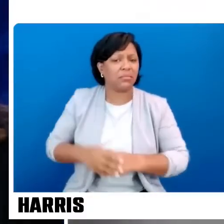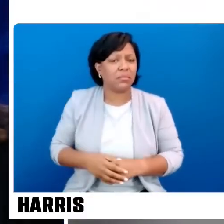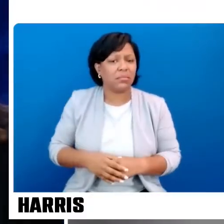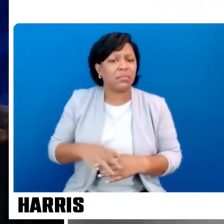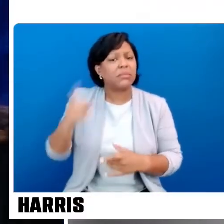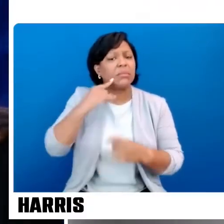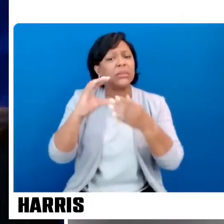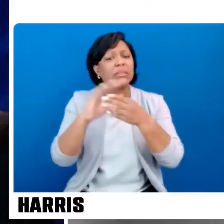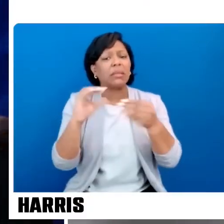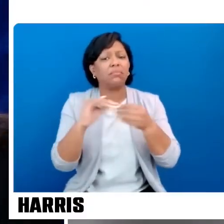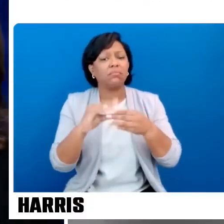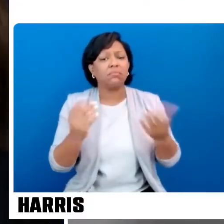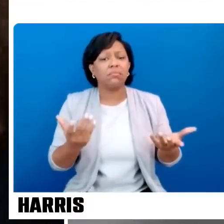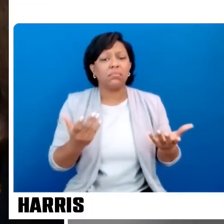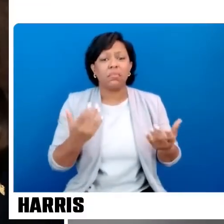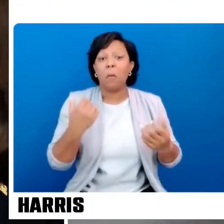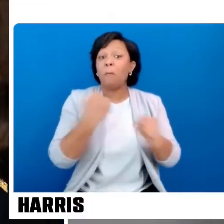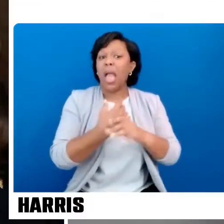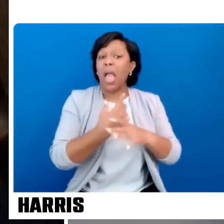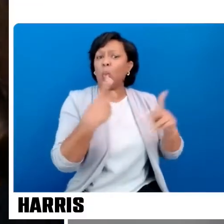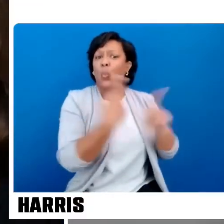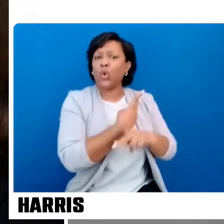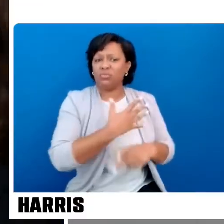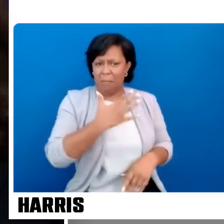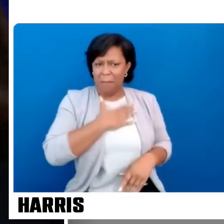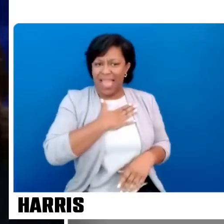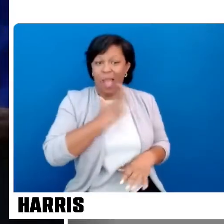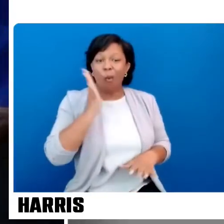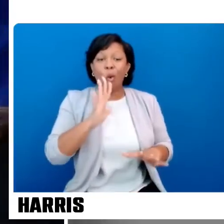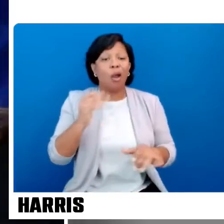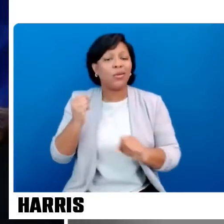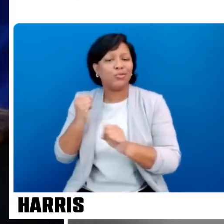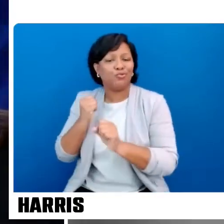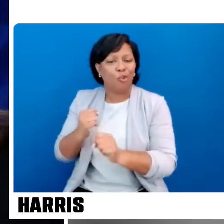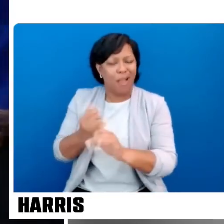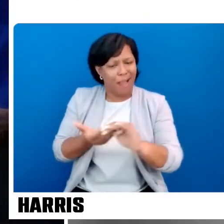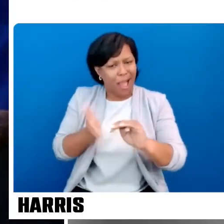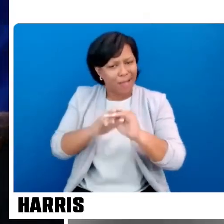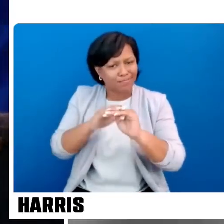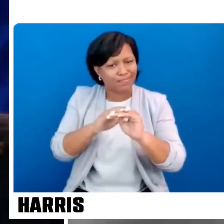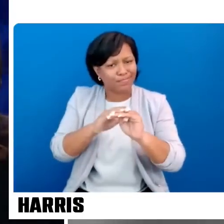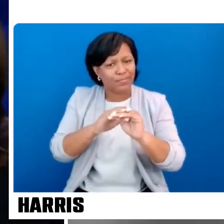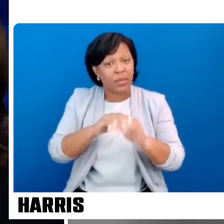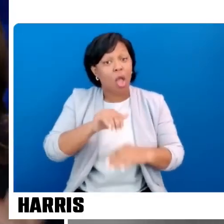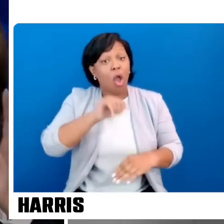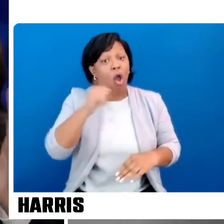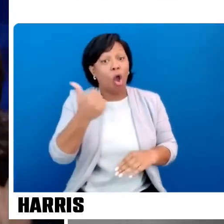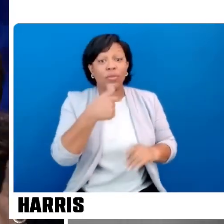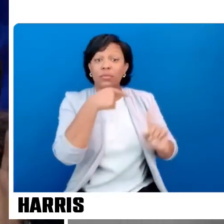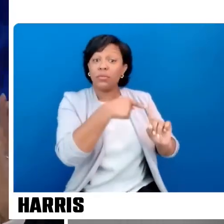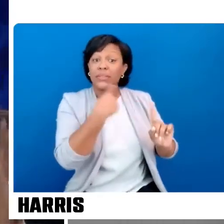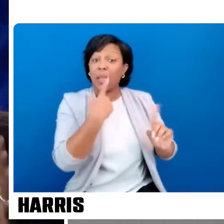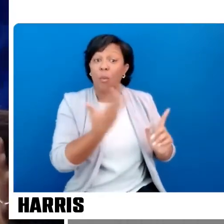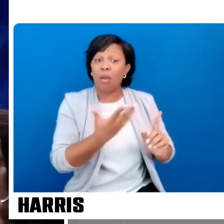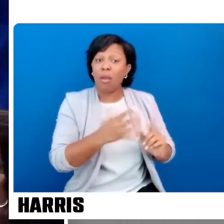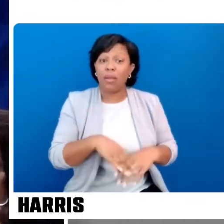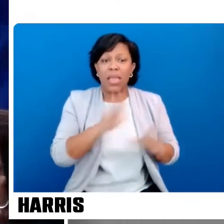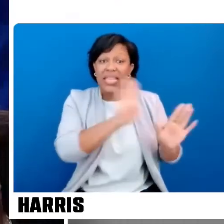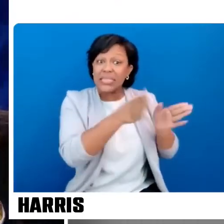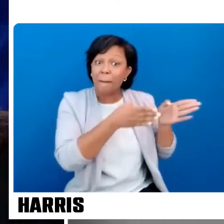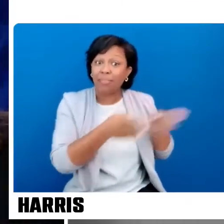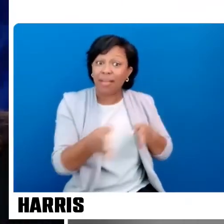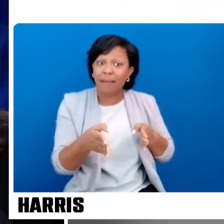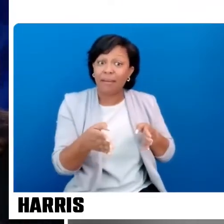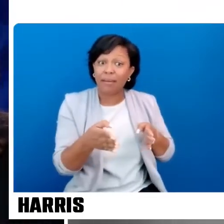strengthen the economy. What the Wharton School has said is Donald Trump's plan would actually explode the